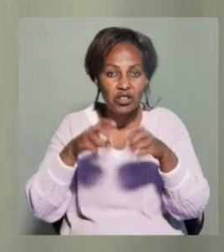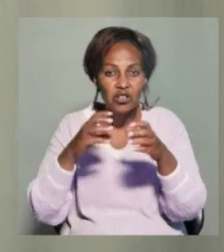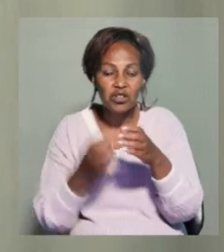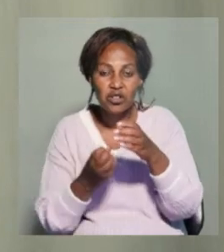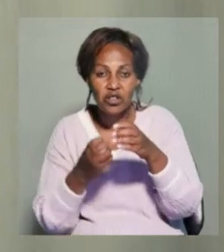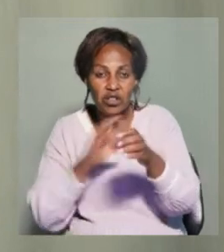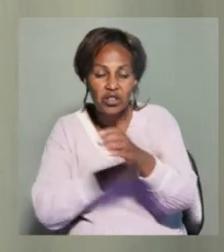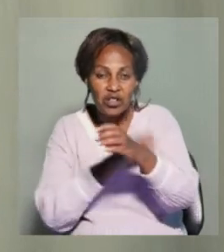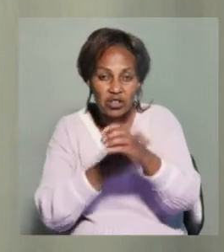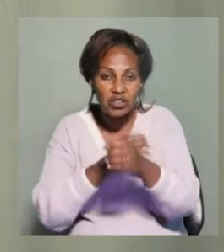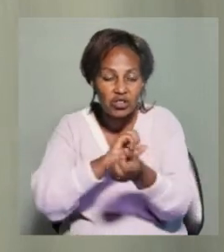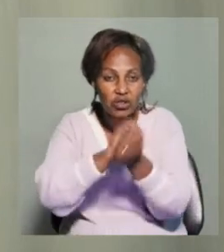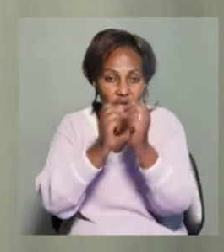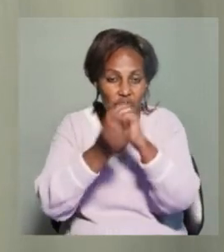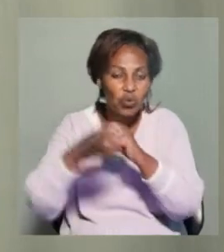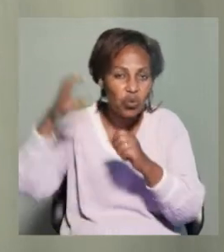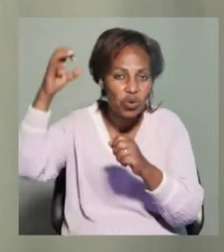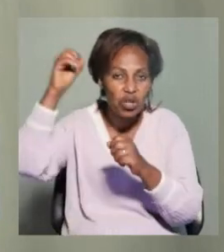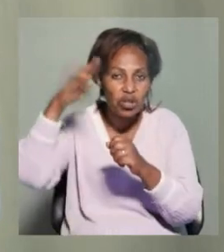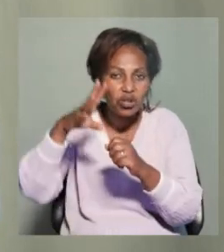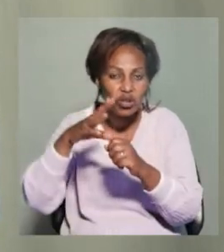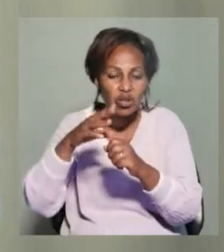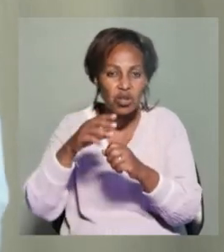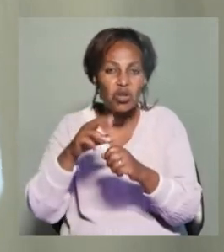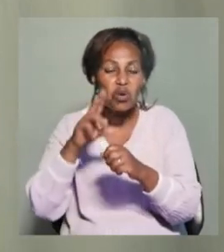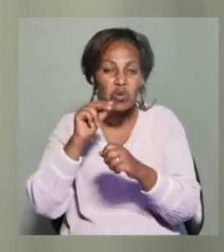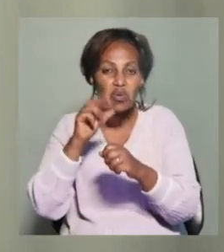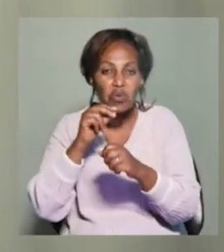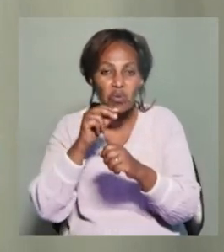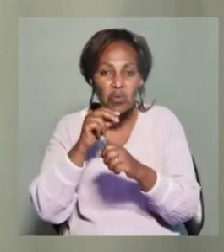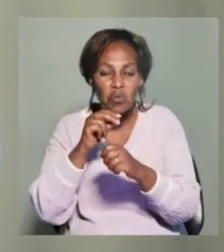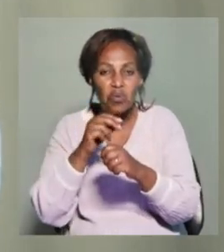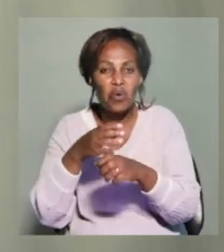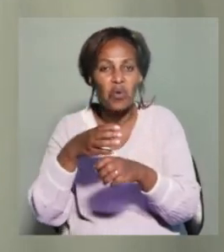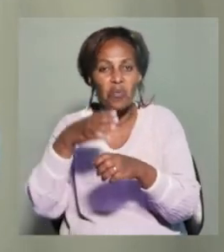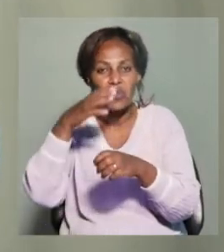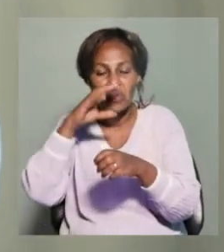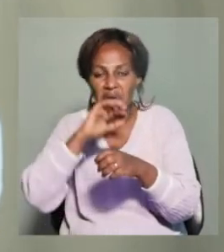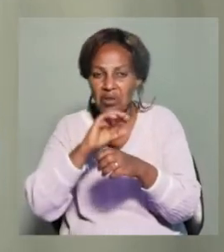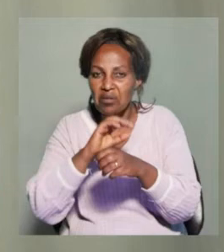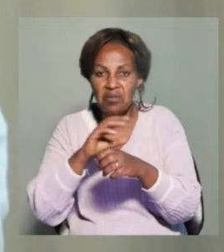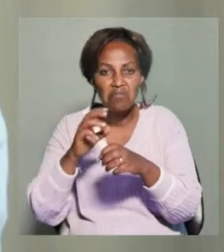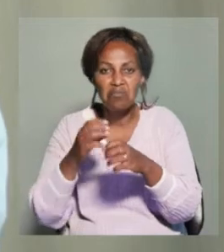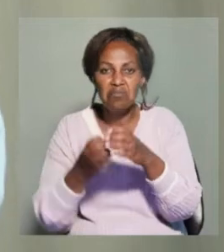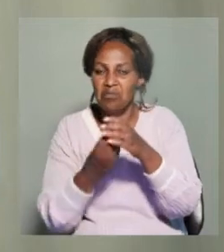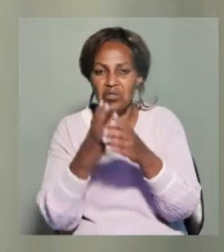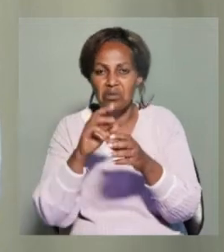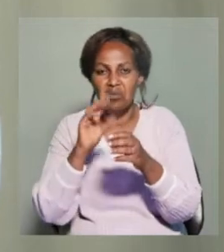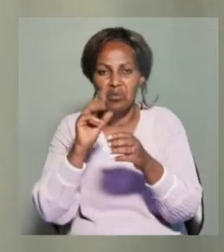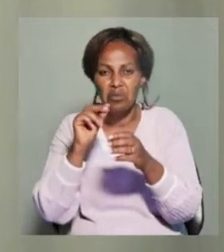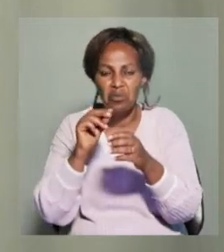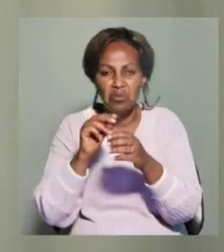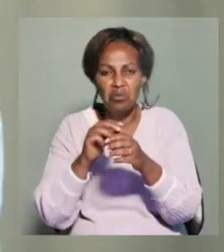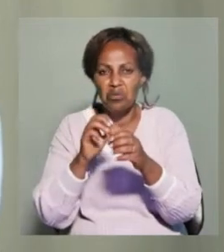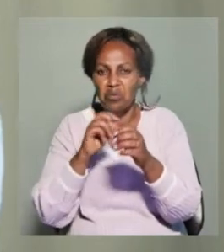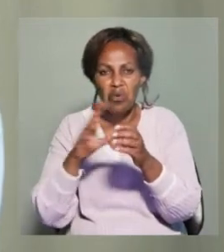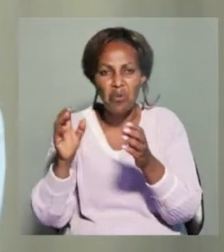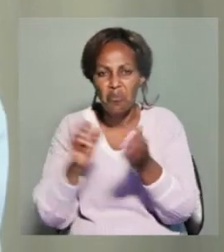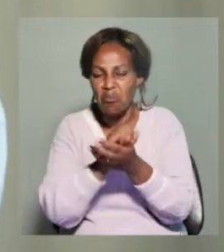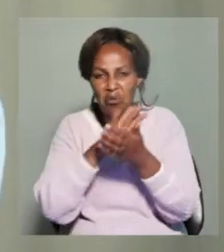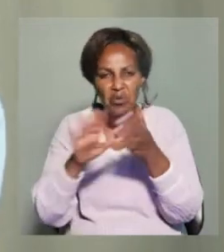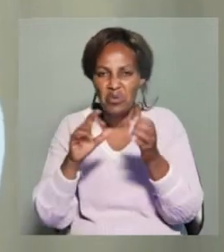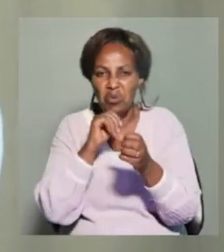light energy. No heat is generated. They are not wasting electrical energy in the form of heat into the